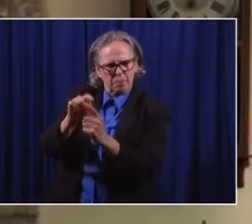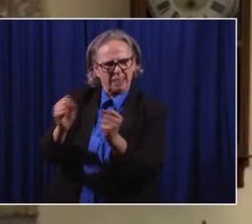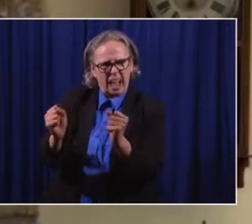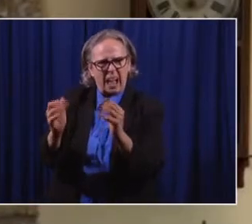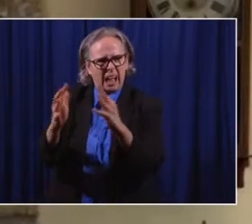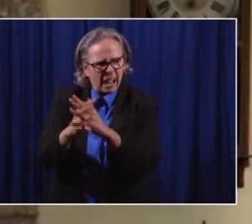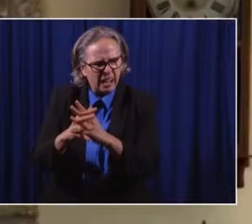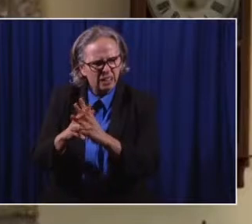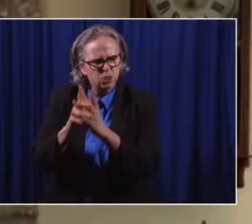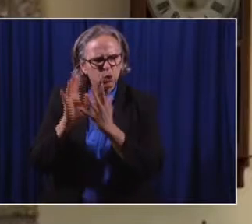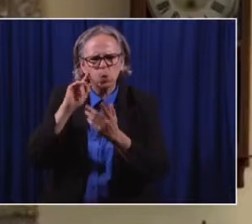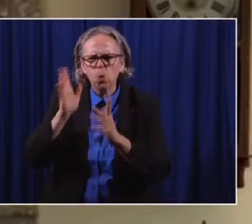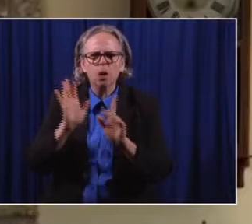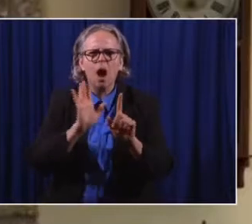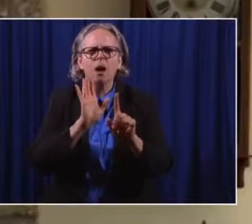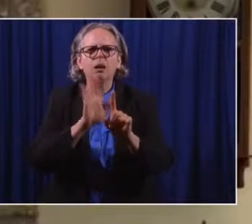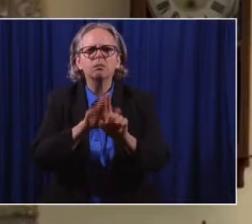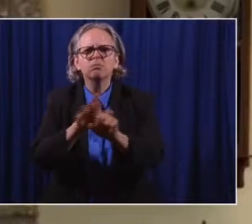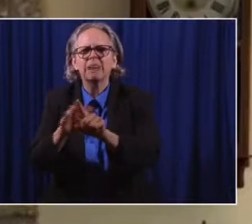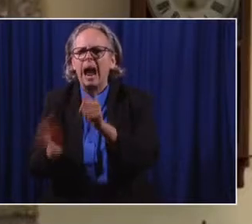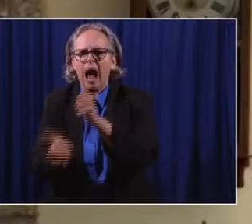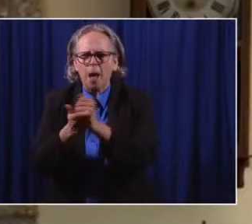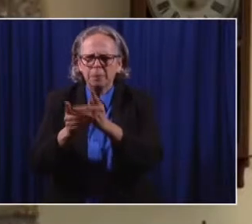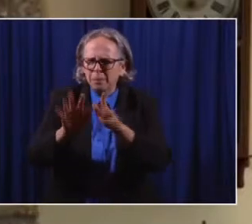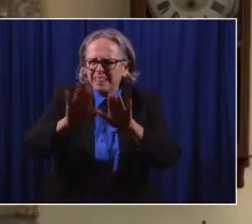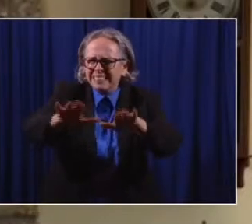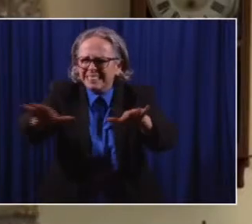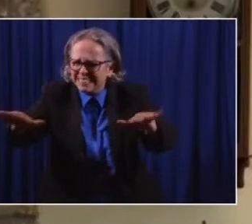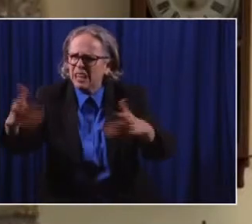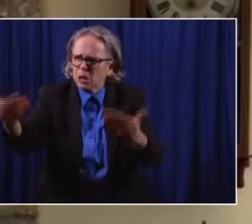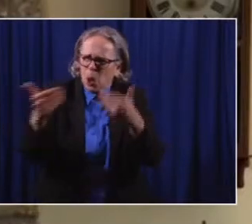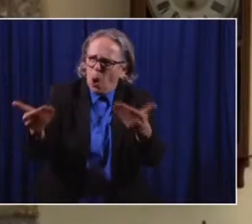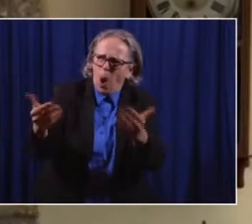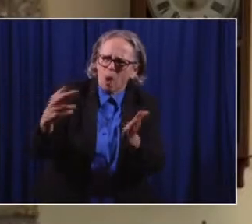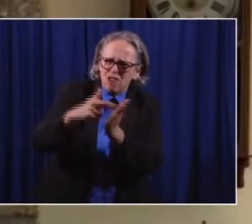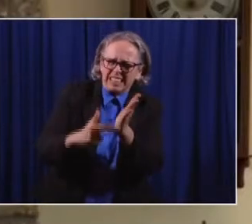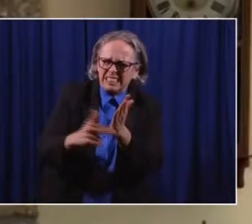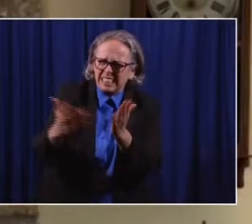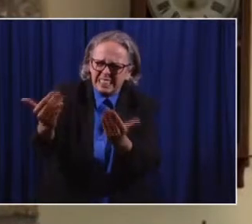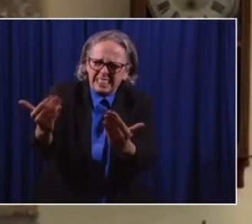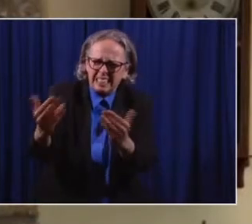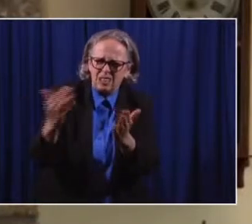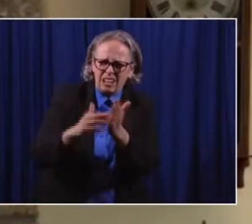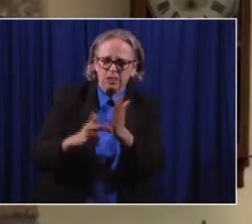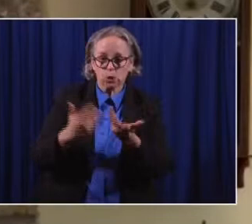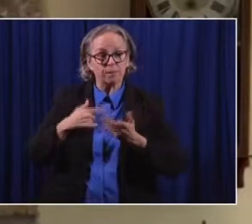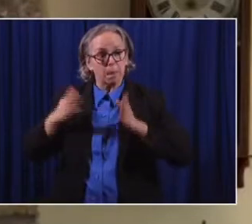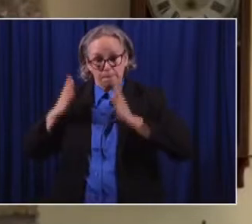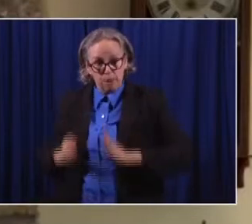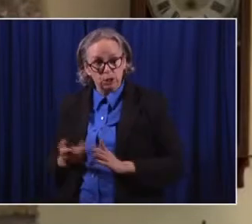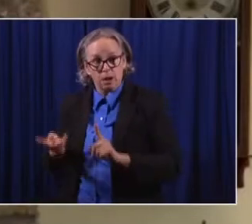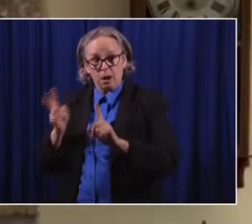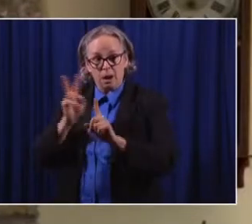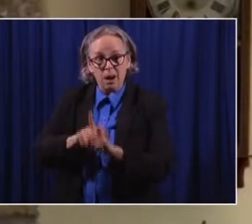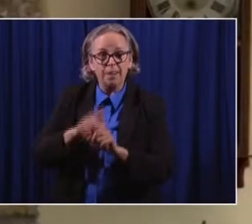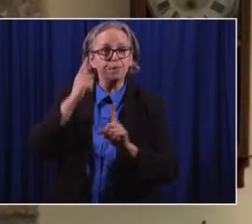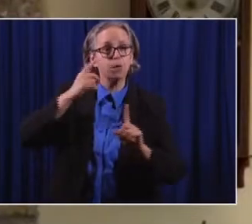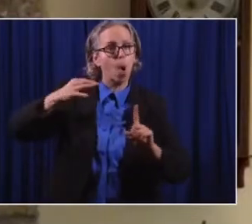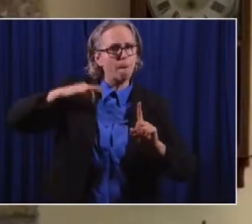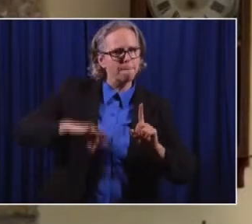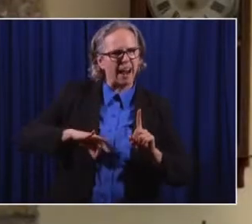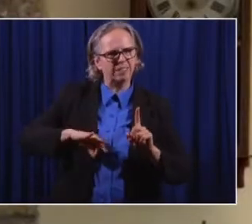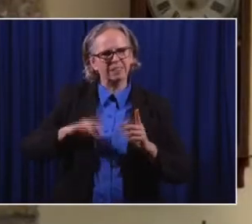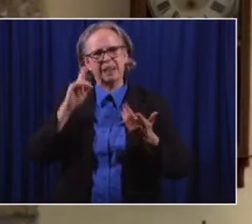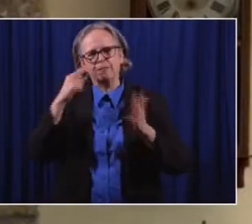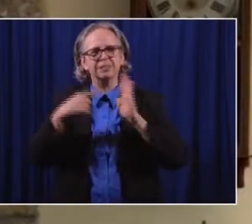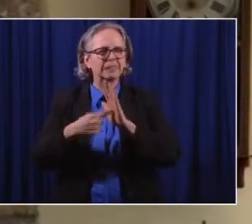registered. And so as people are applying for benefits or dealing with the state government in regard to benefits that they're getting,